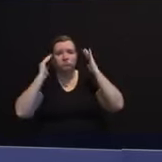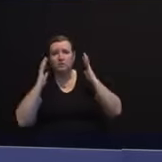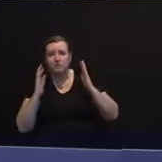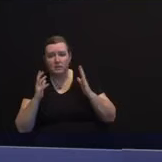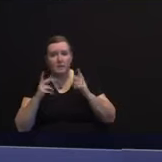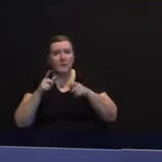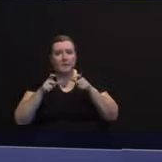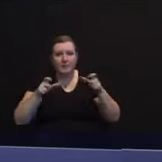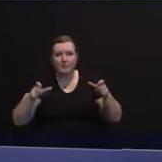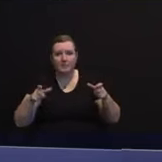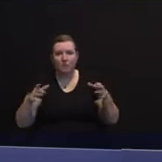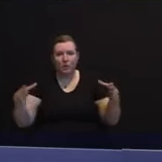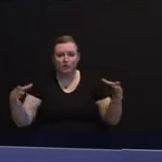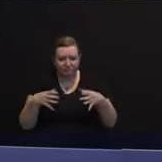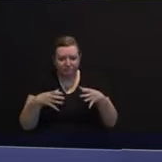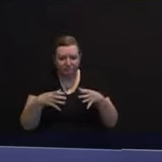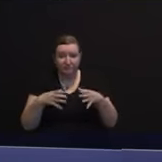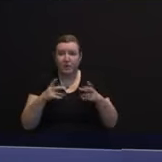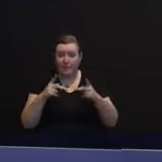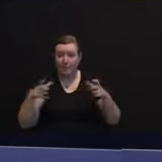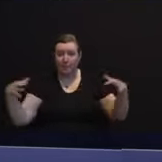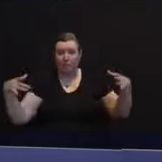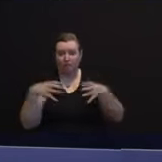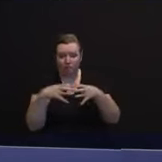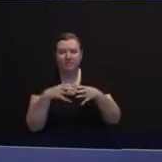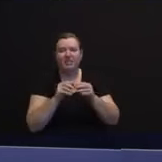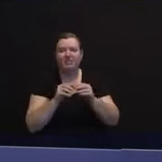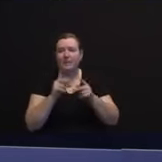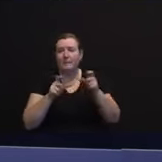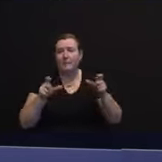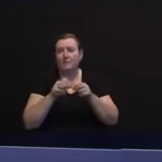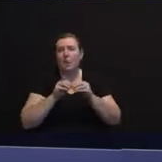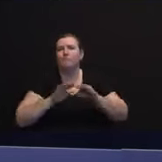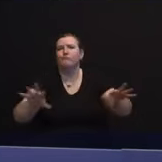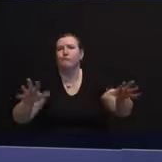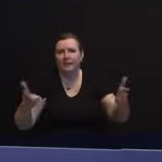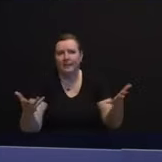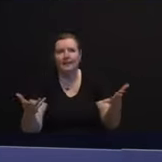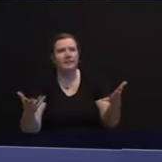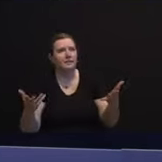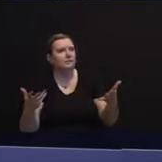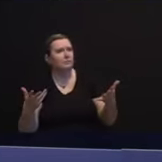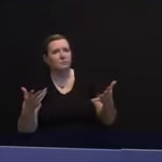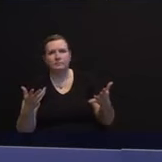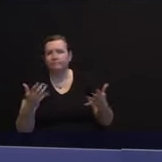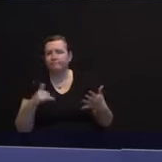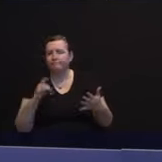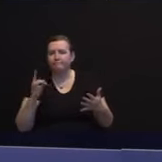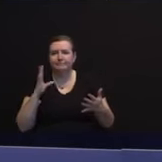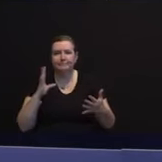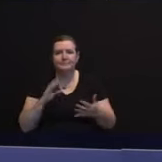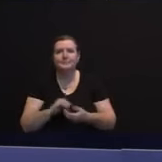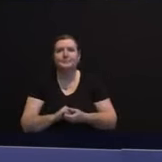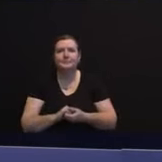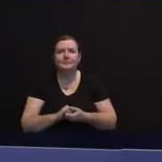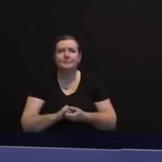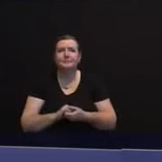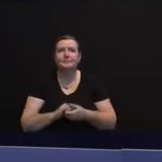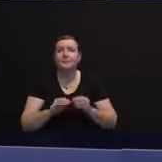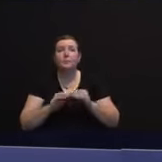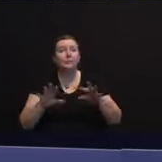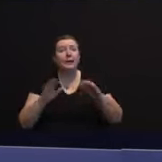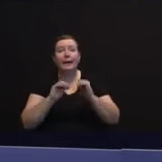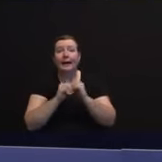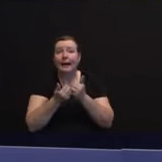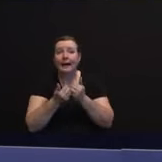virus. We know that this virus is extremely virulent, and it is spread by exposure to individuals